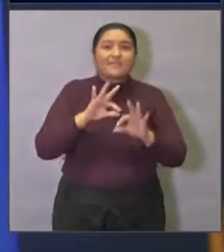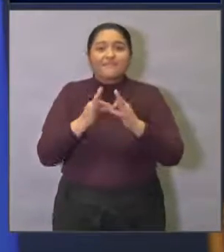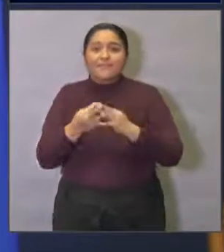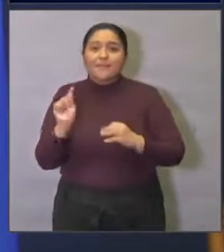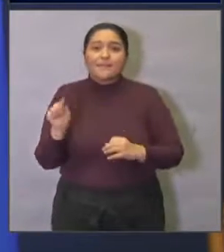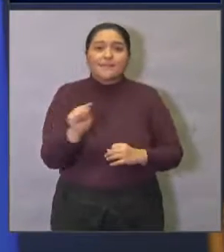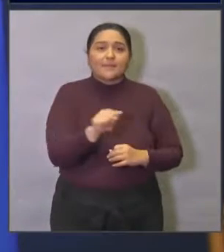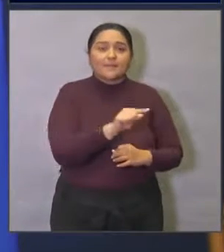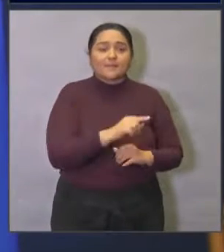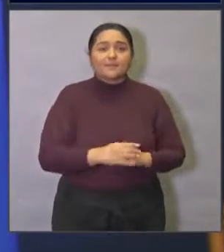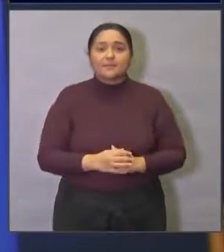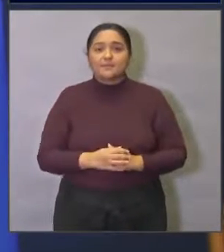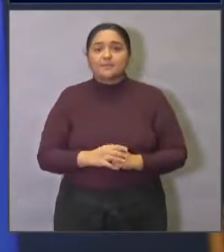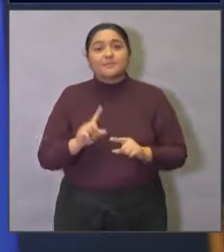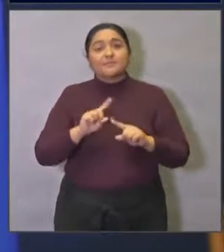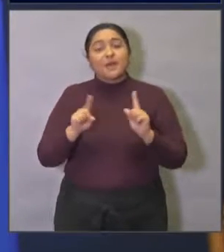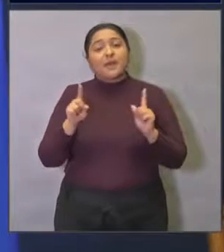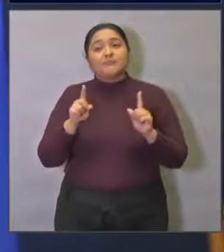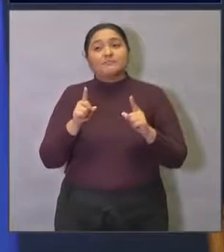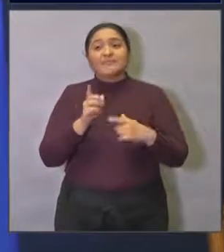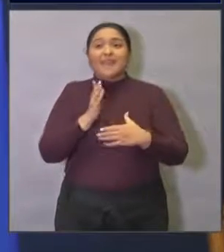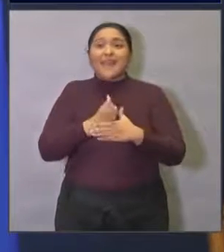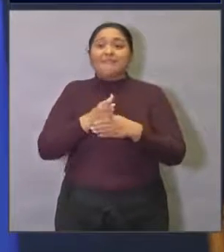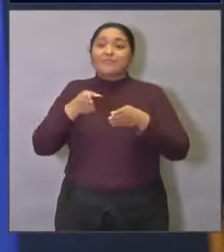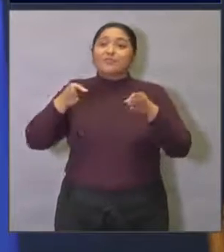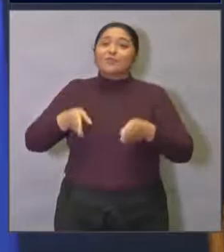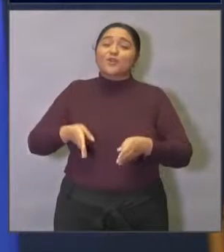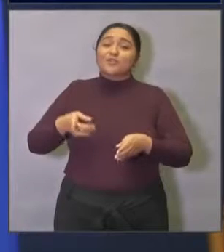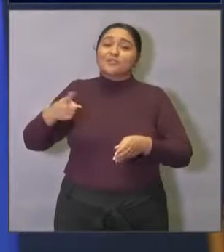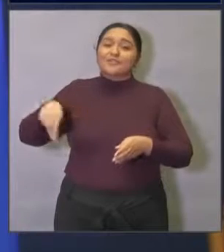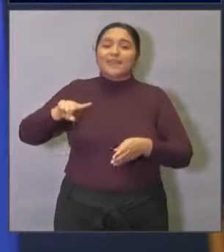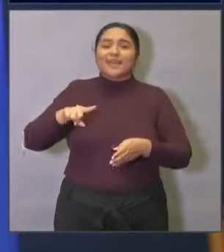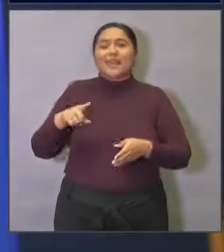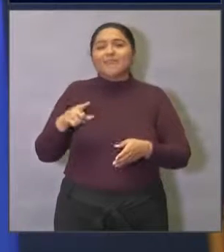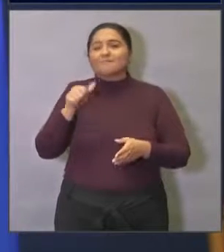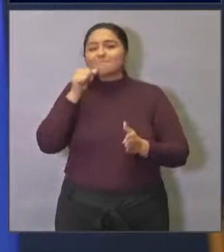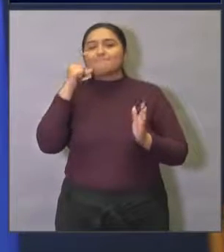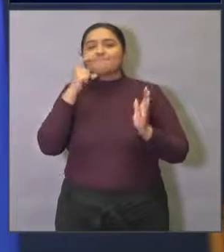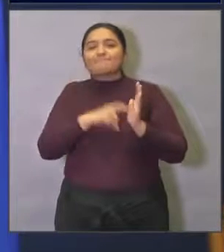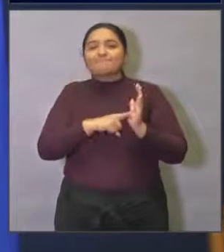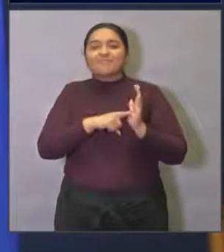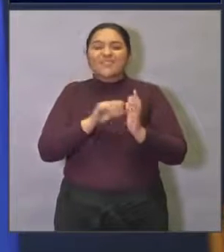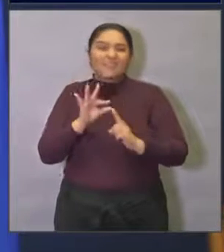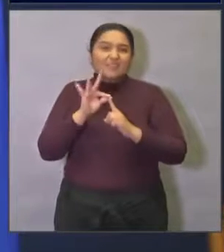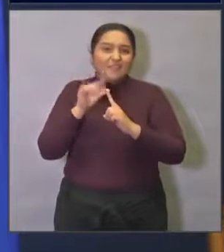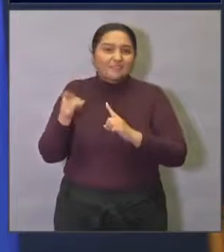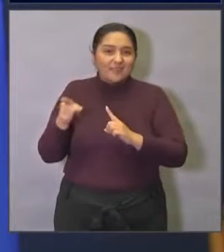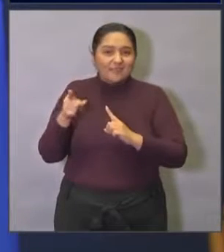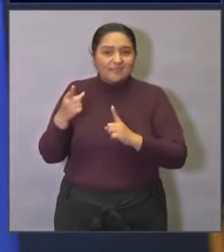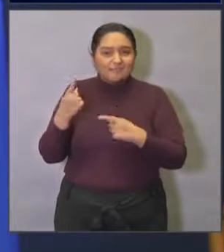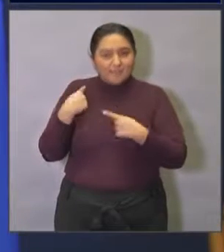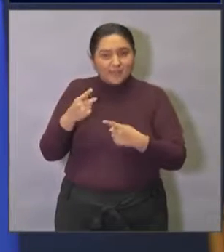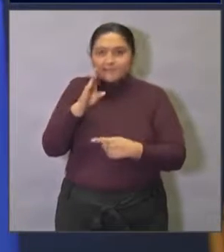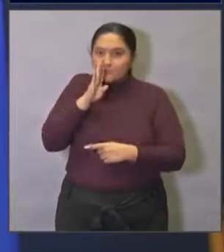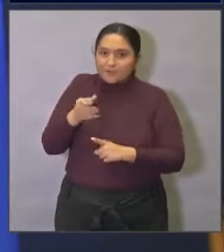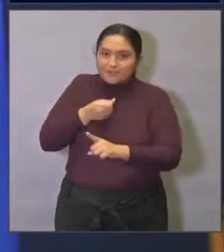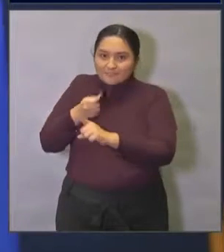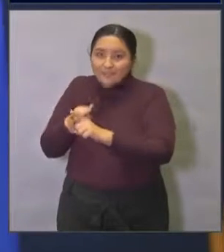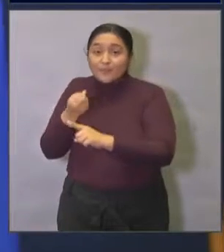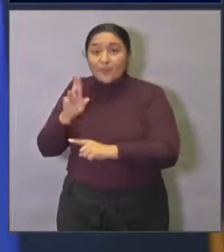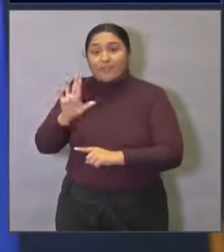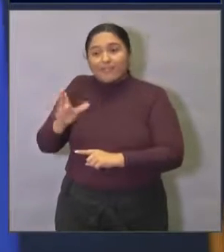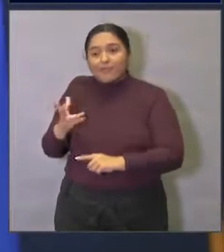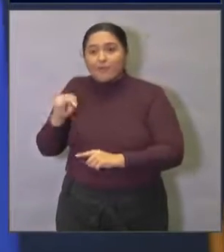that the average person can really appreciate this unless they have been affected directly or have had a family member that has been admitted